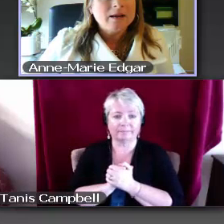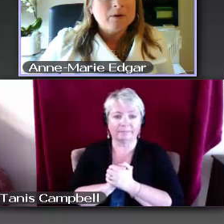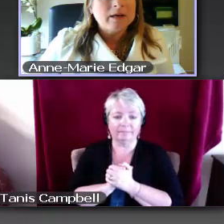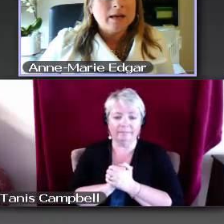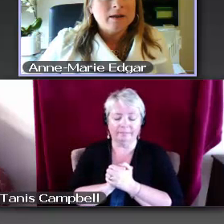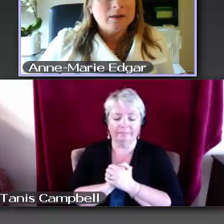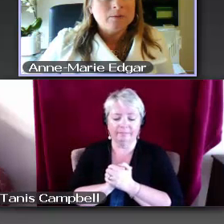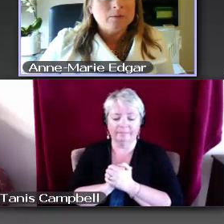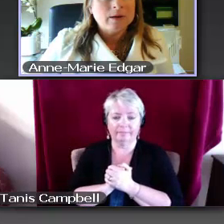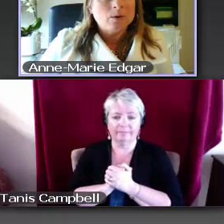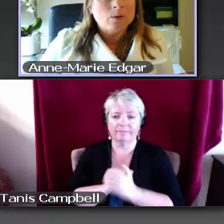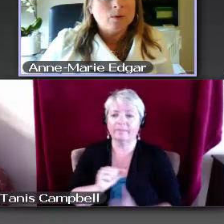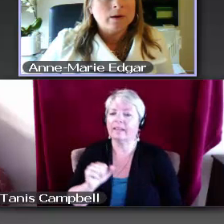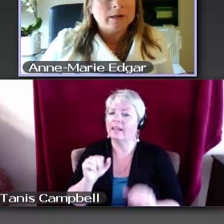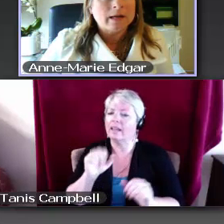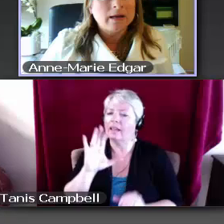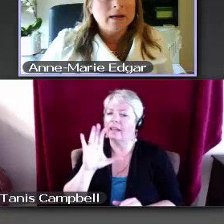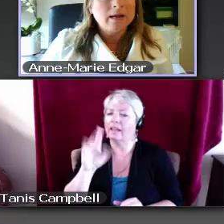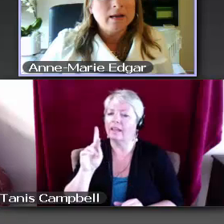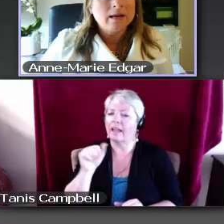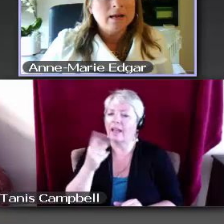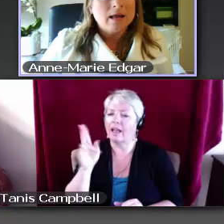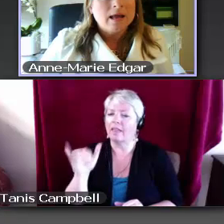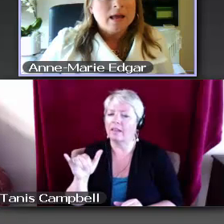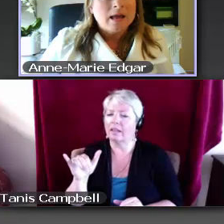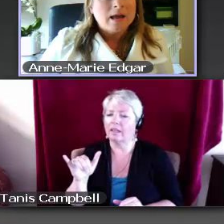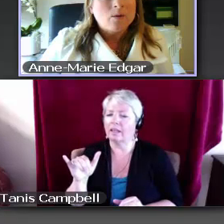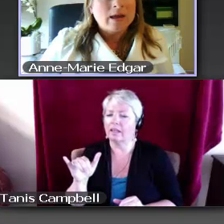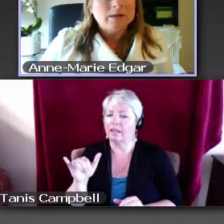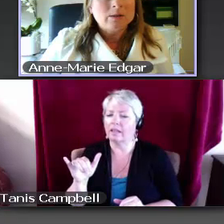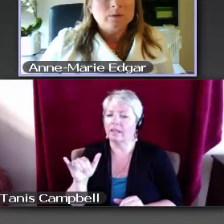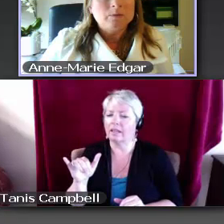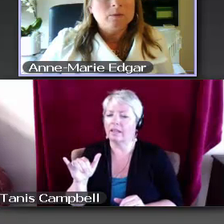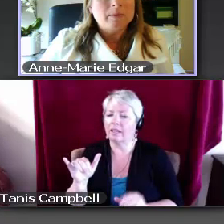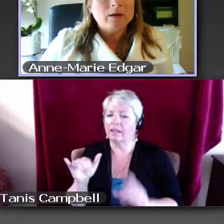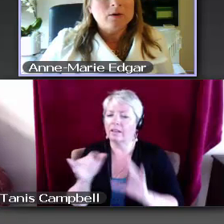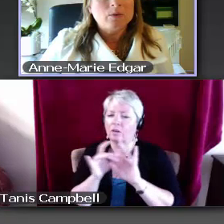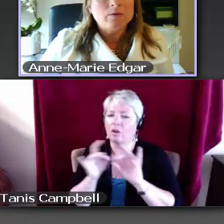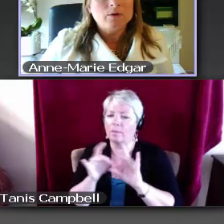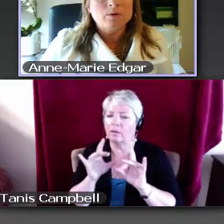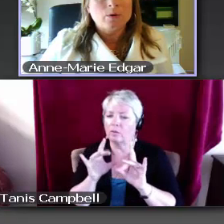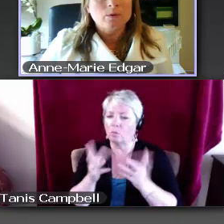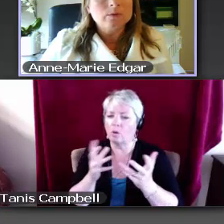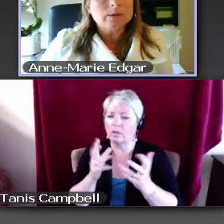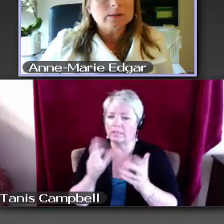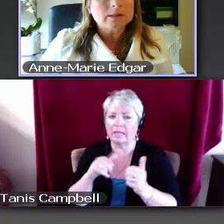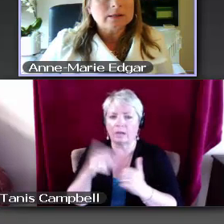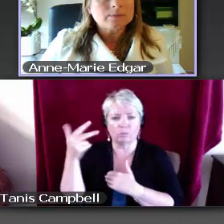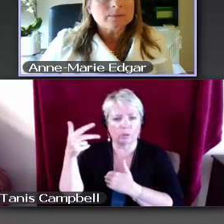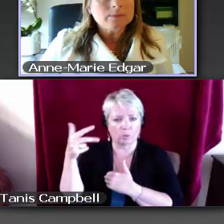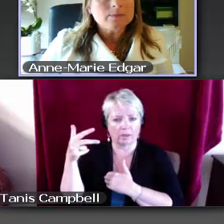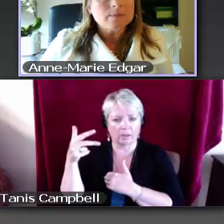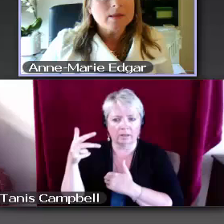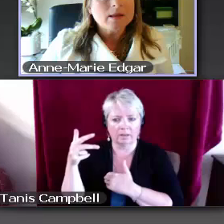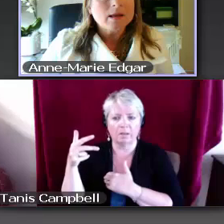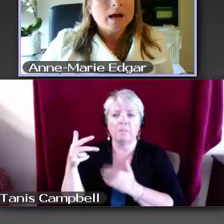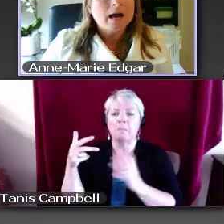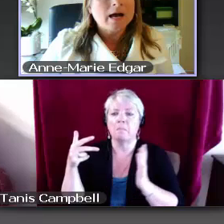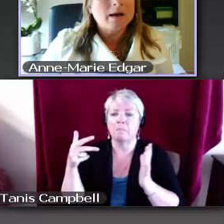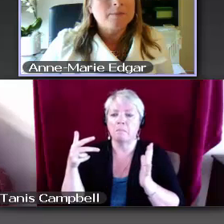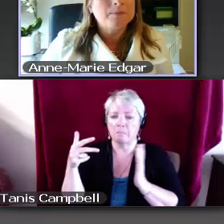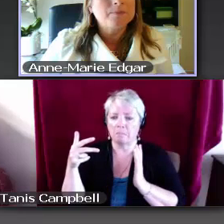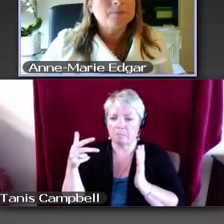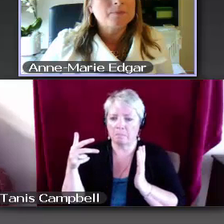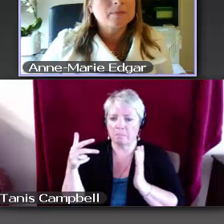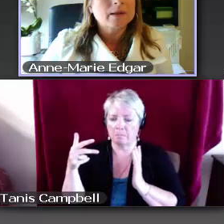Kathy would like the recording. Okay, so we'll make note of your notes.